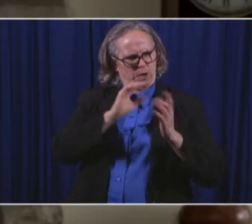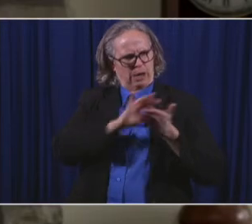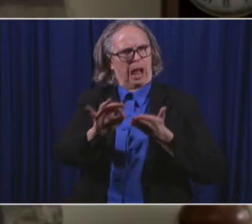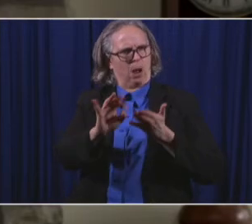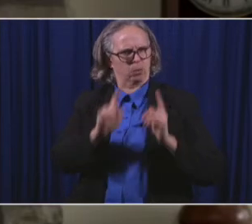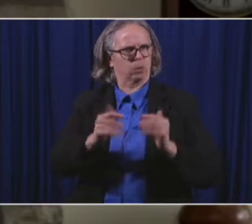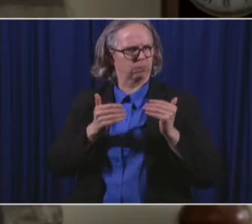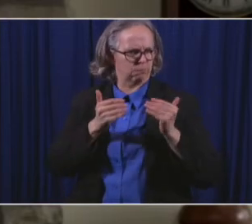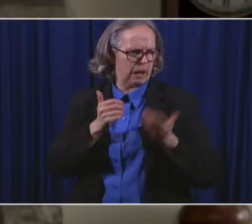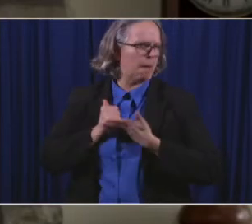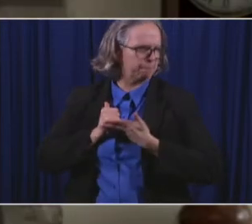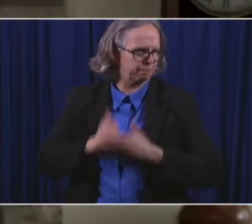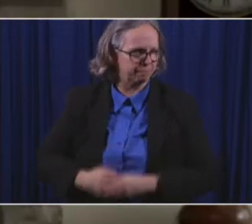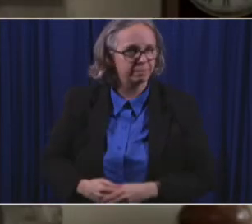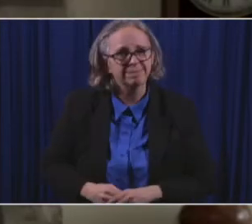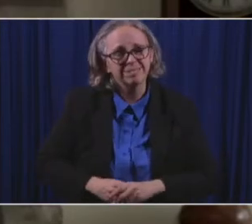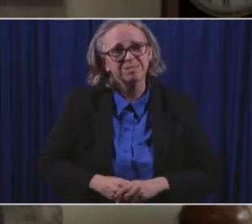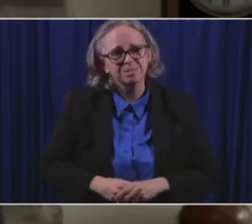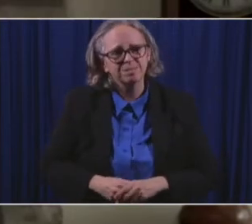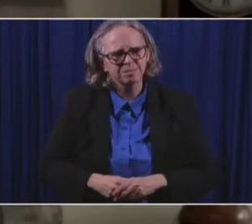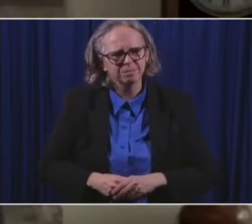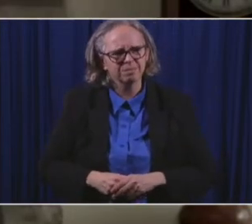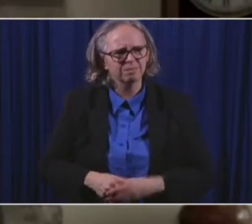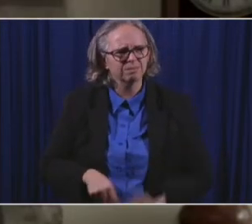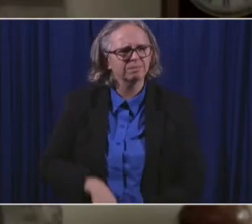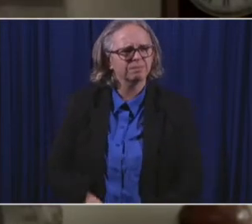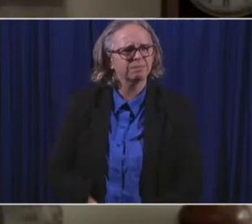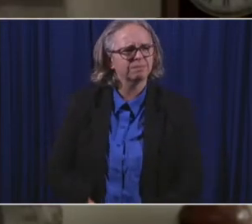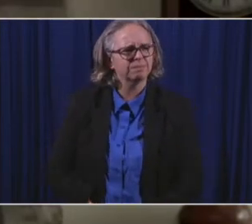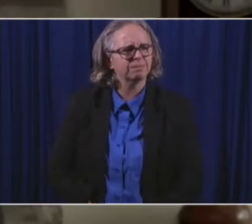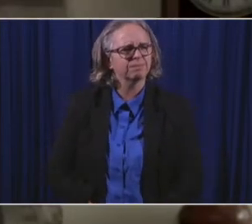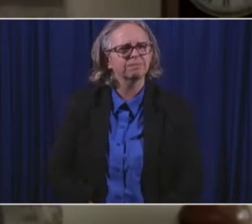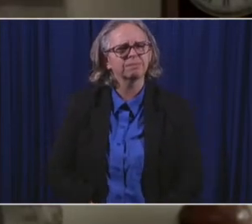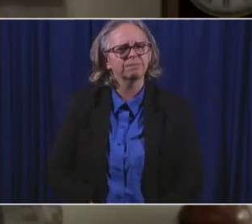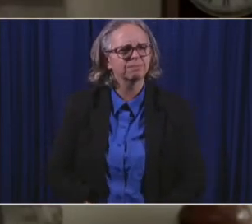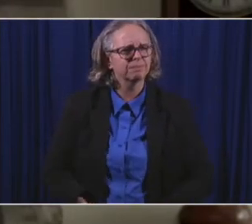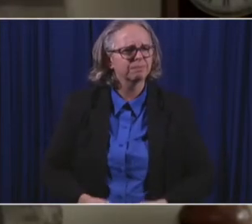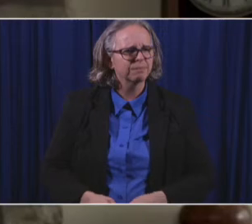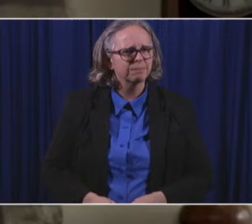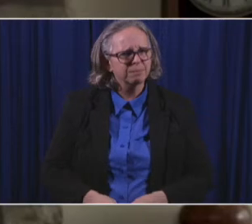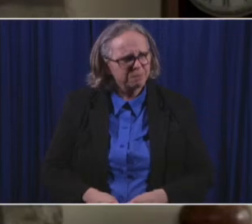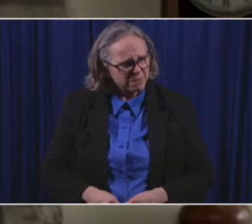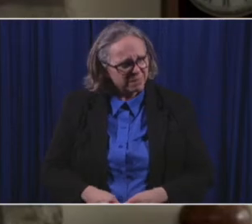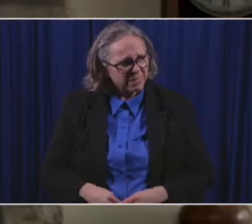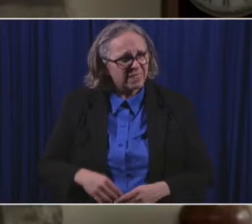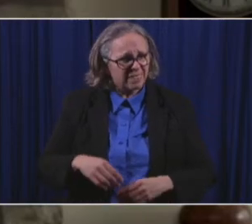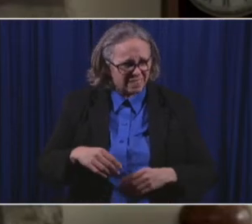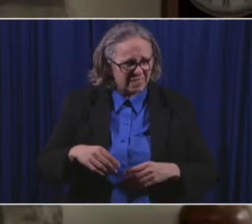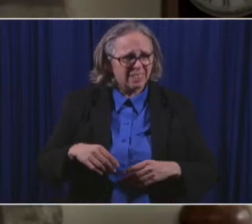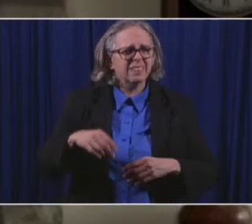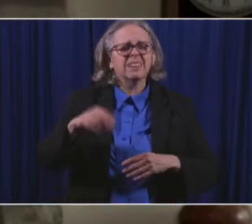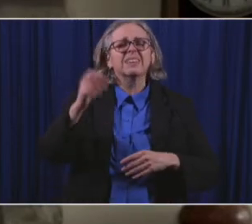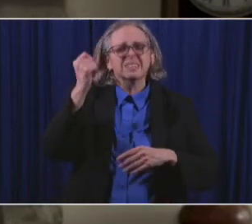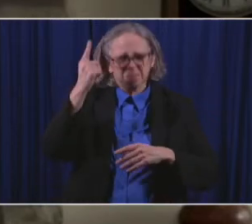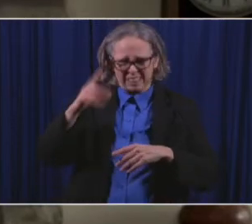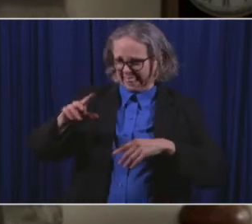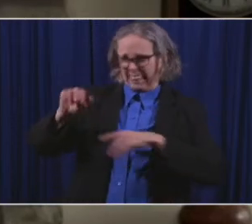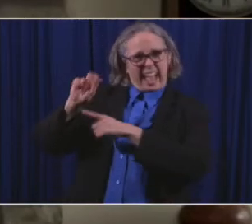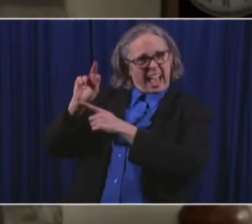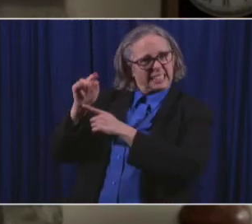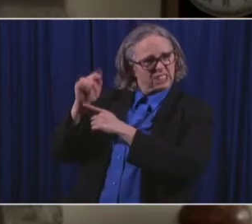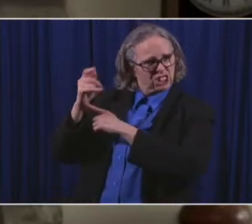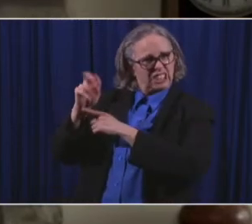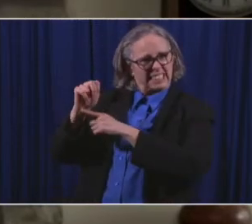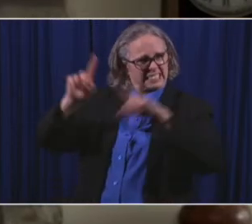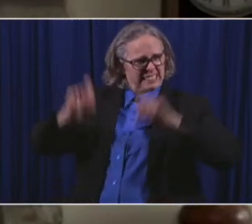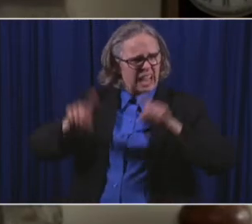of our overall picture of understanding COVID, and certainly a much bigger part of our testing. It's important to capture that